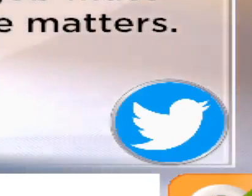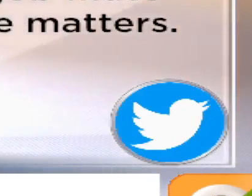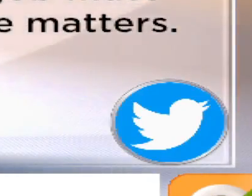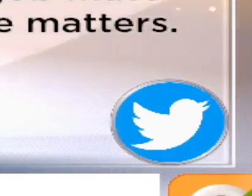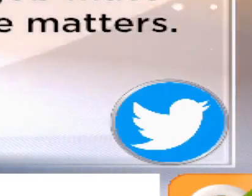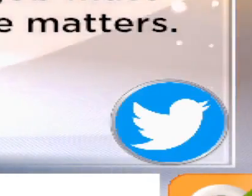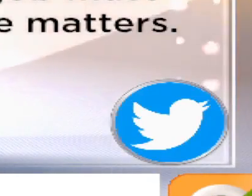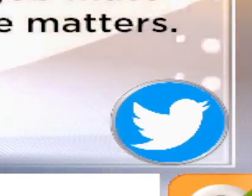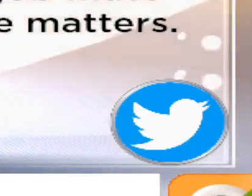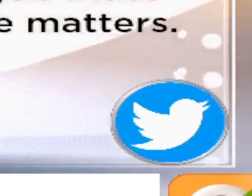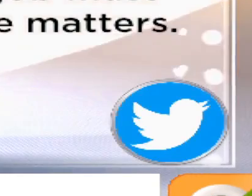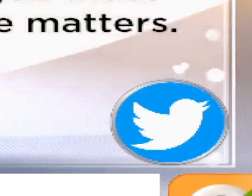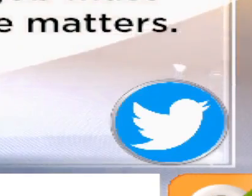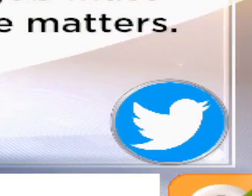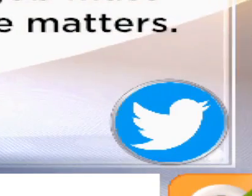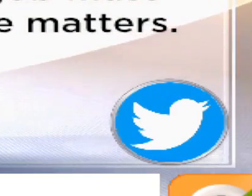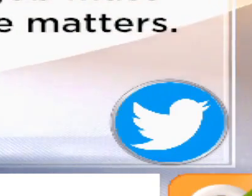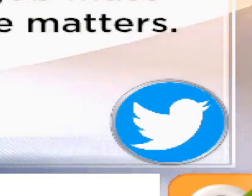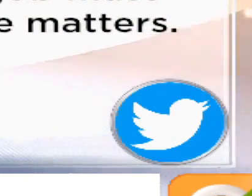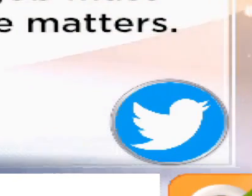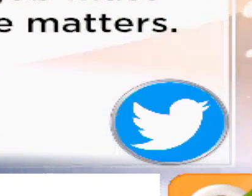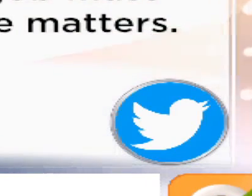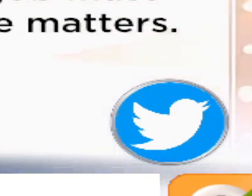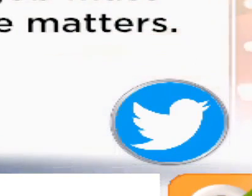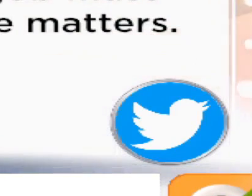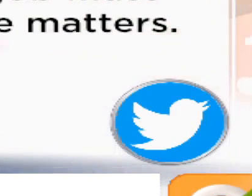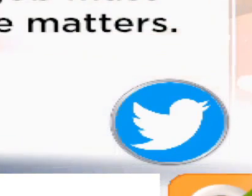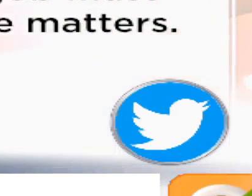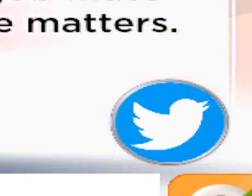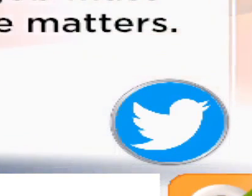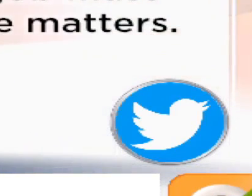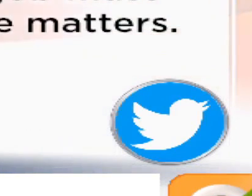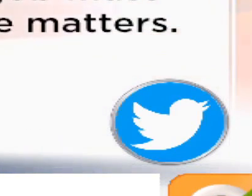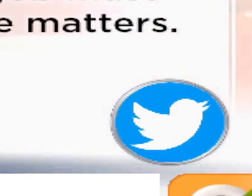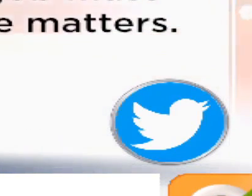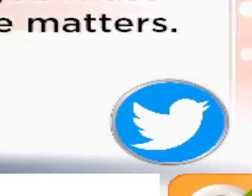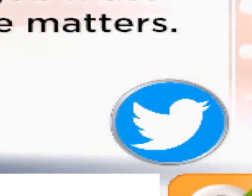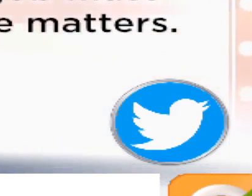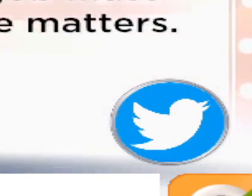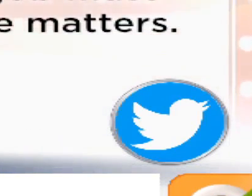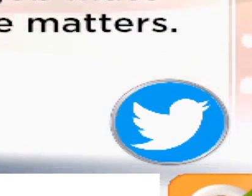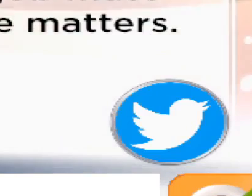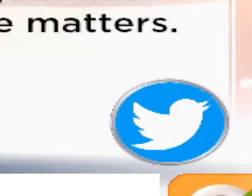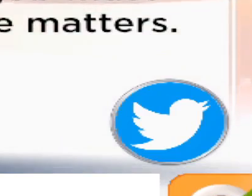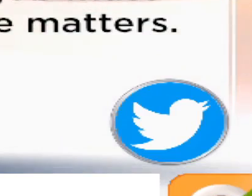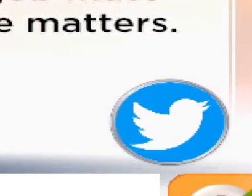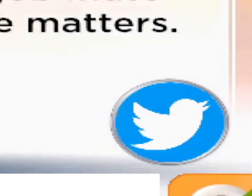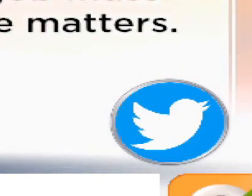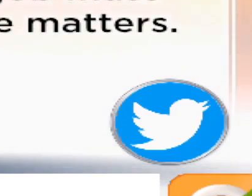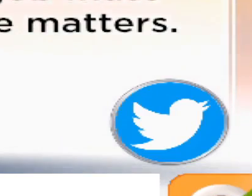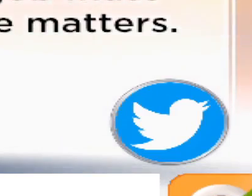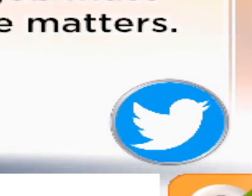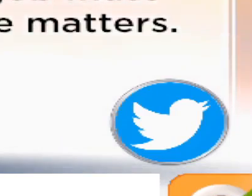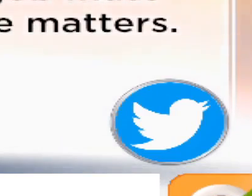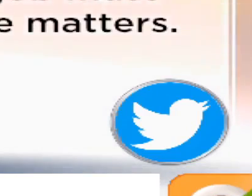Karoney with the facts and figures. Rome was truly not built in a day. Keep on cleaning those records. Change may not be comfortable with some folks,